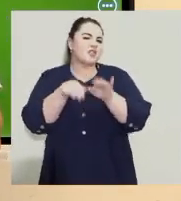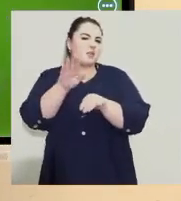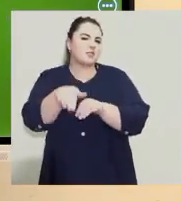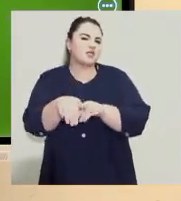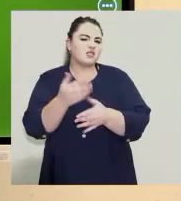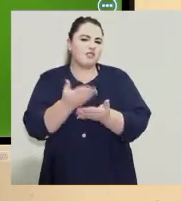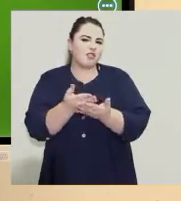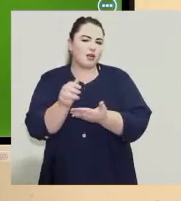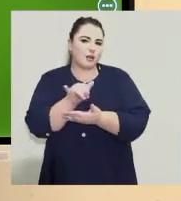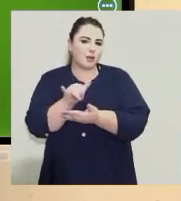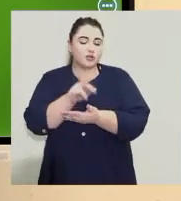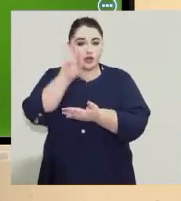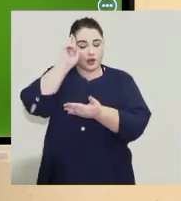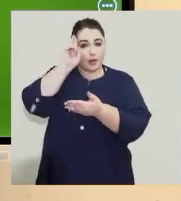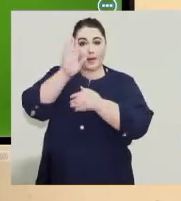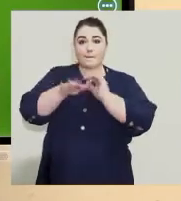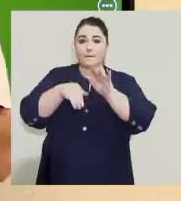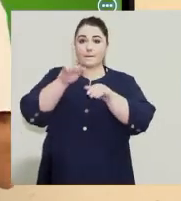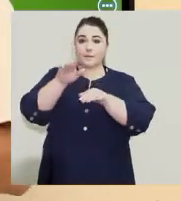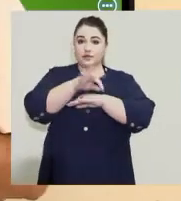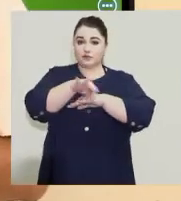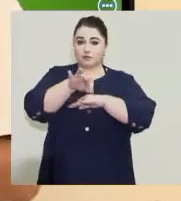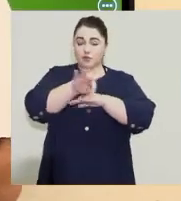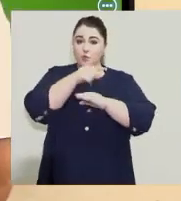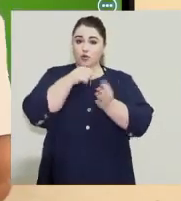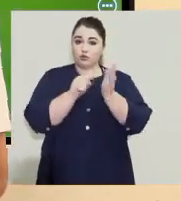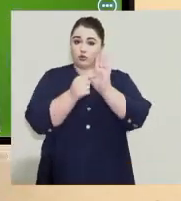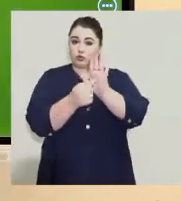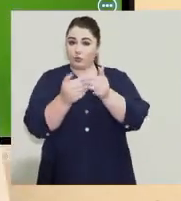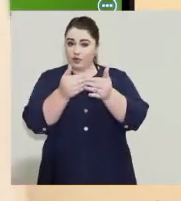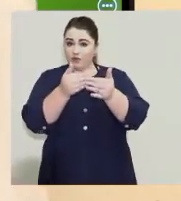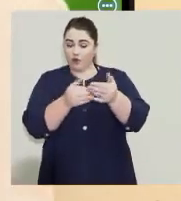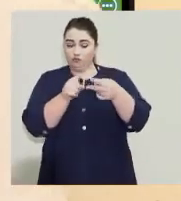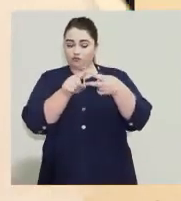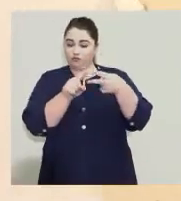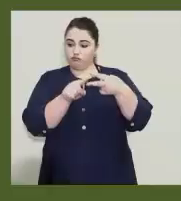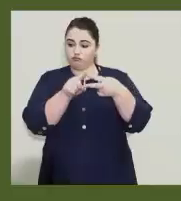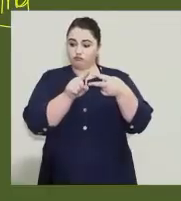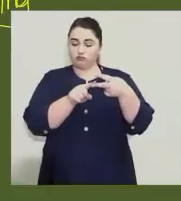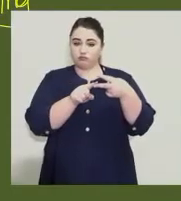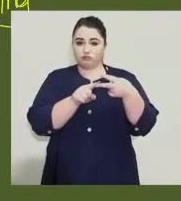we highlighted here? If we just look at the two that were highlighted here.